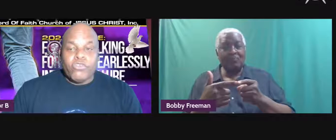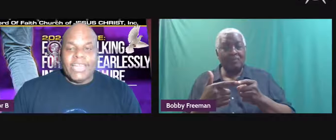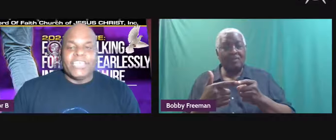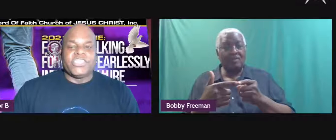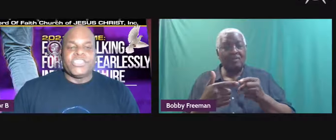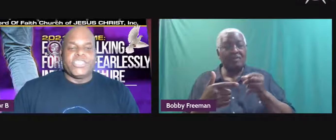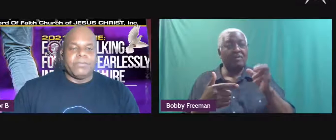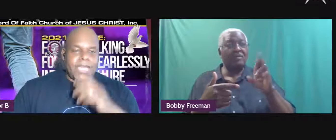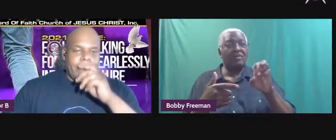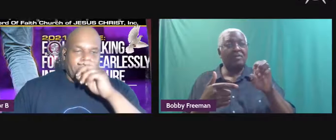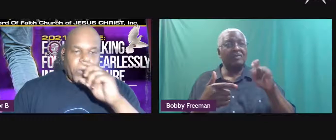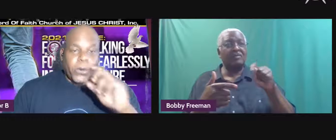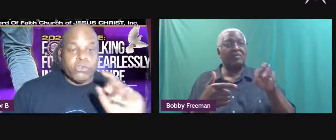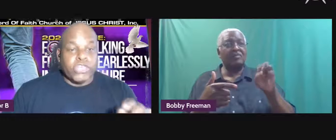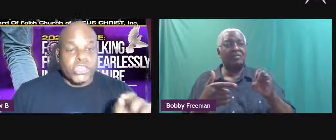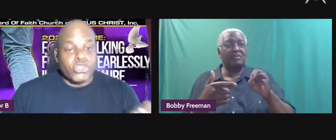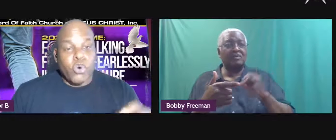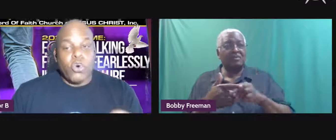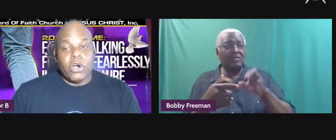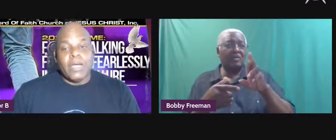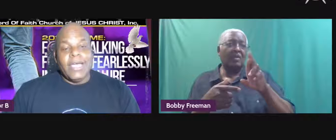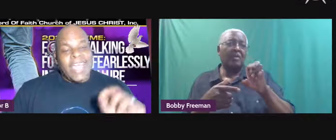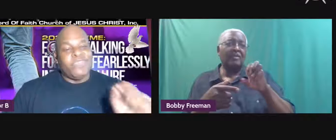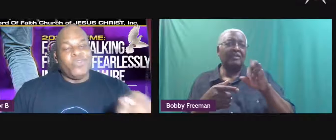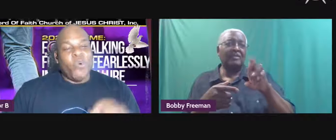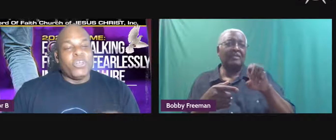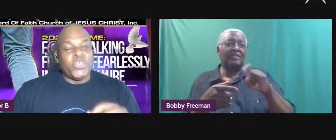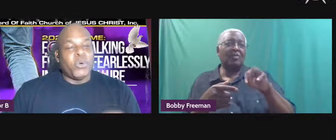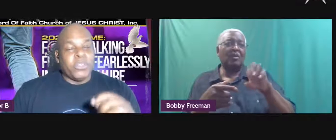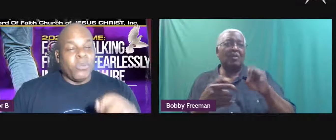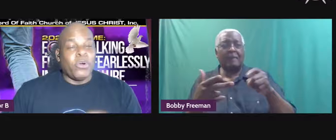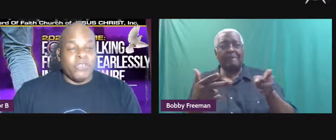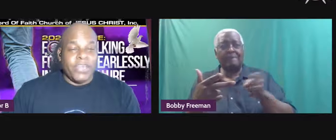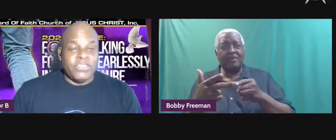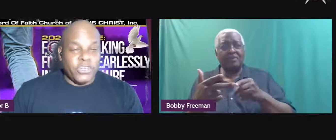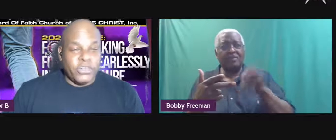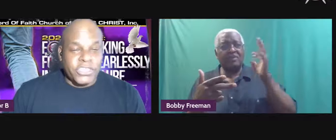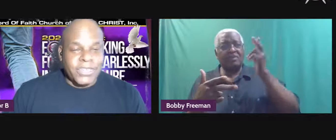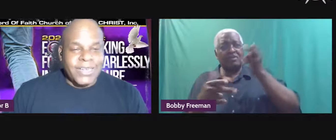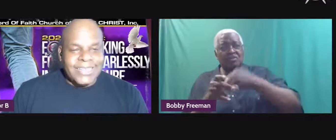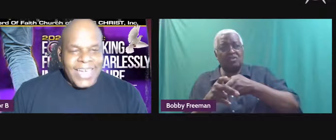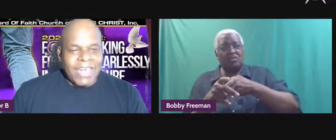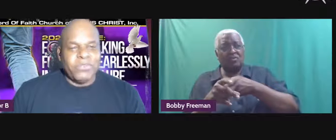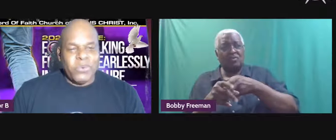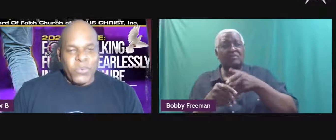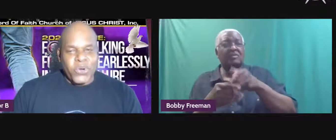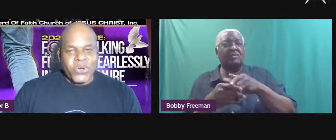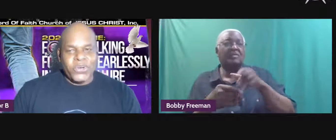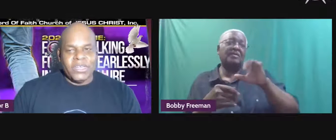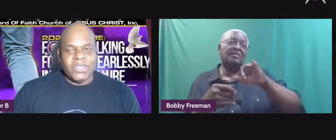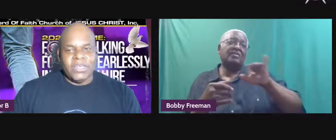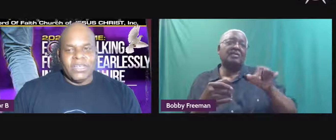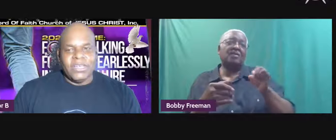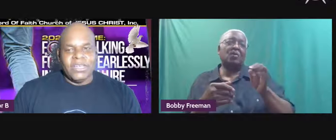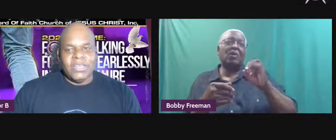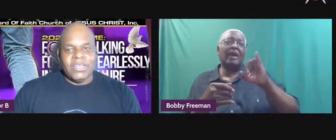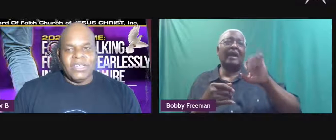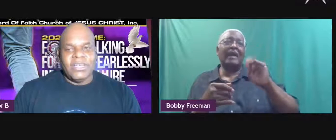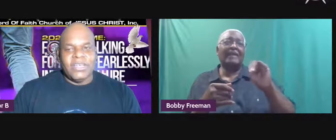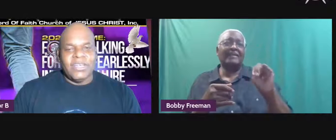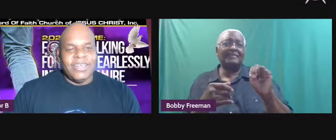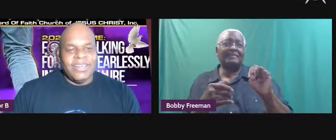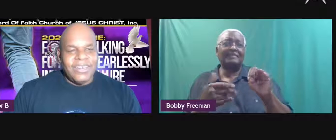restore your relationship, type the word restore. And if you want to join the Word of Faith Church, type the word